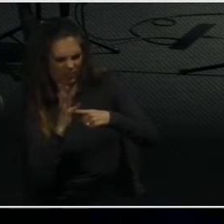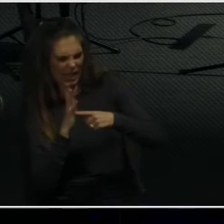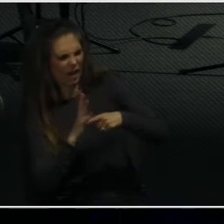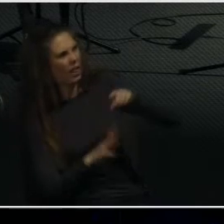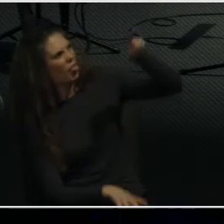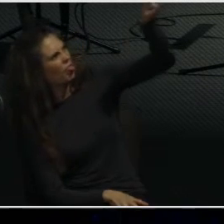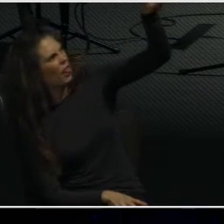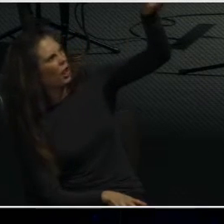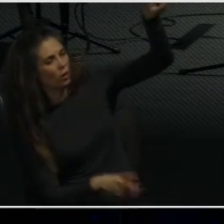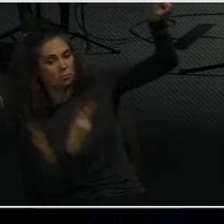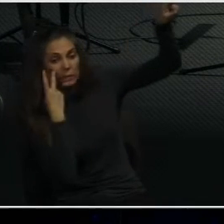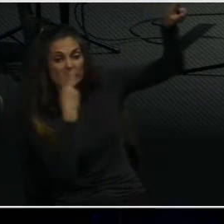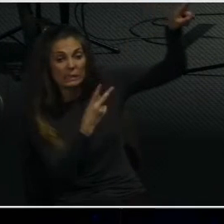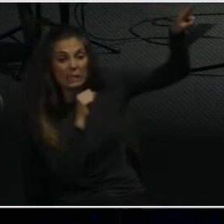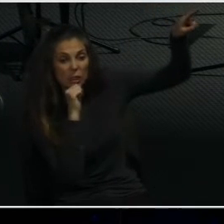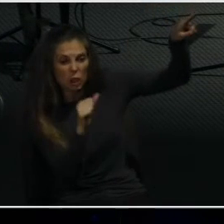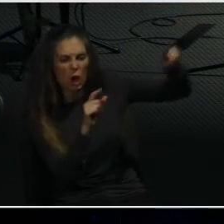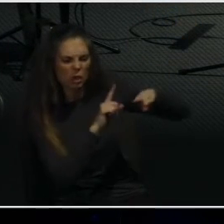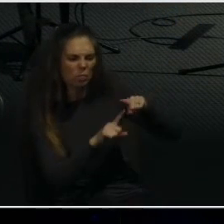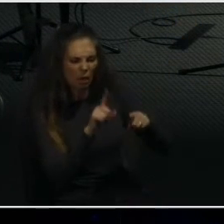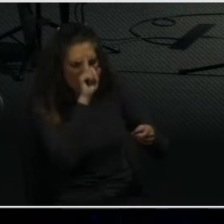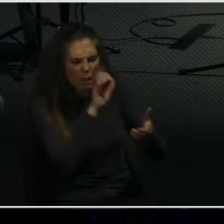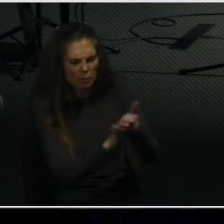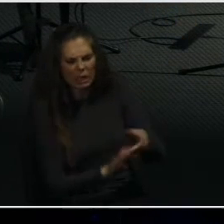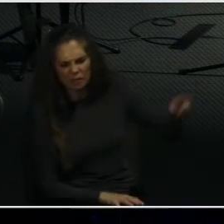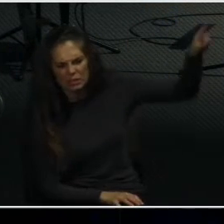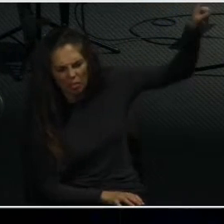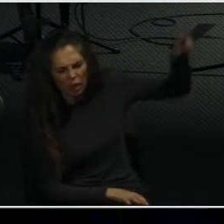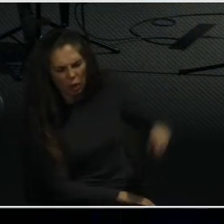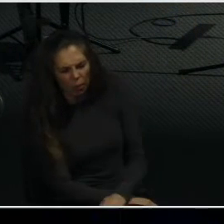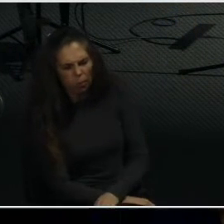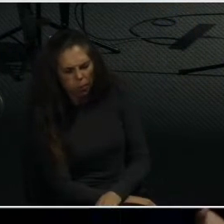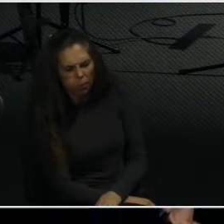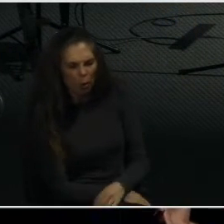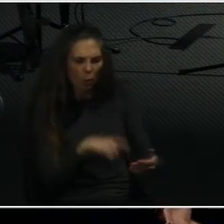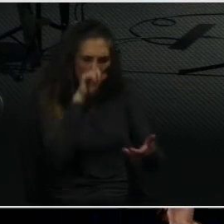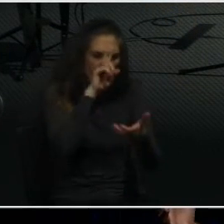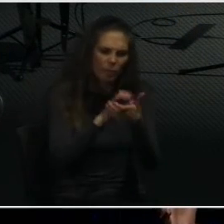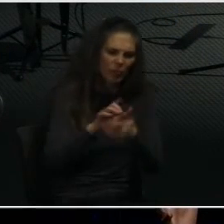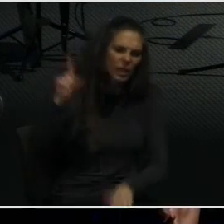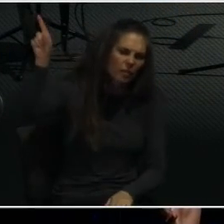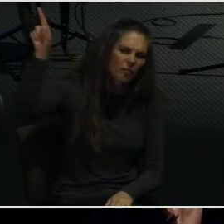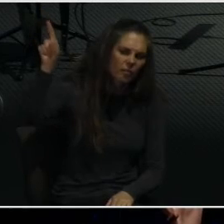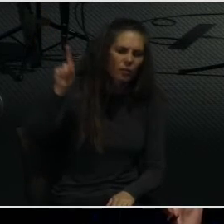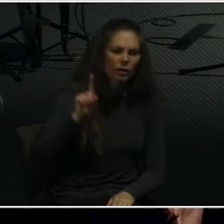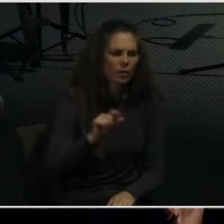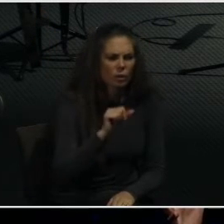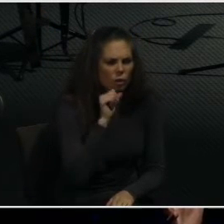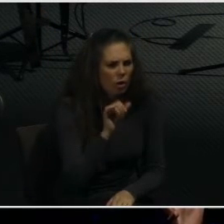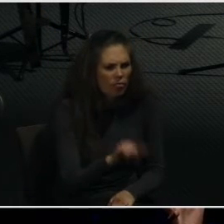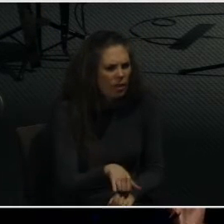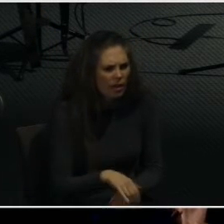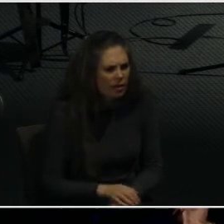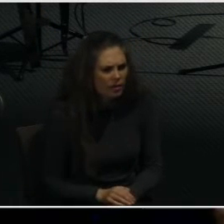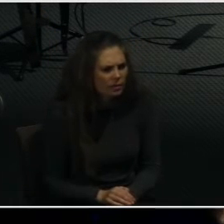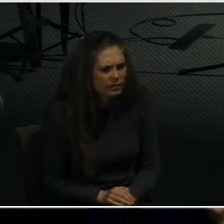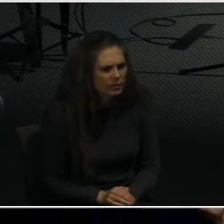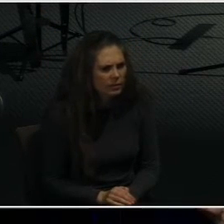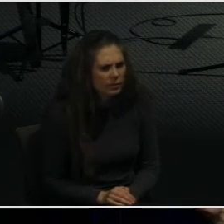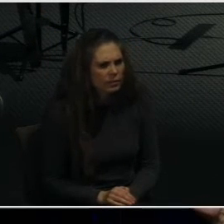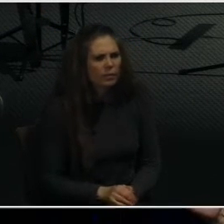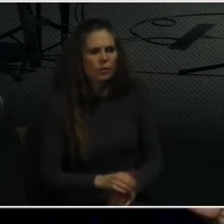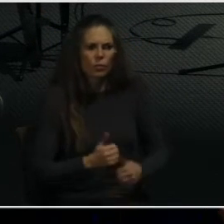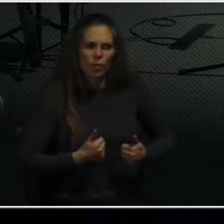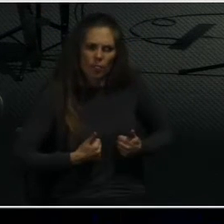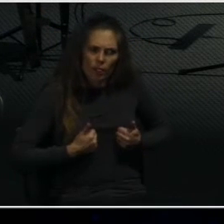life. No, not that kind of belief. It's a life-committing kind of belief. God